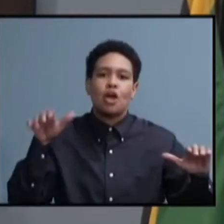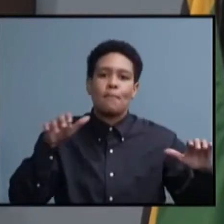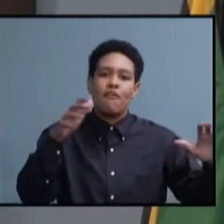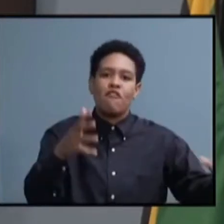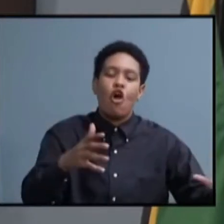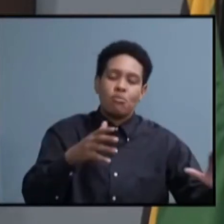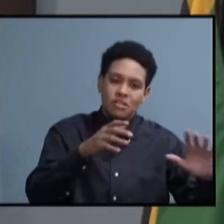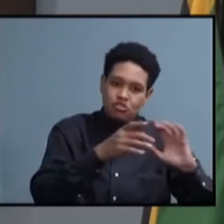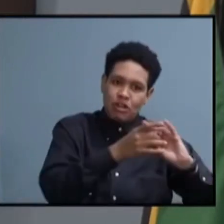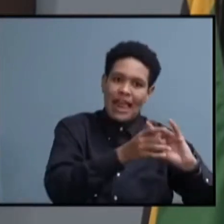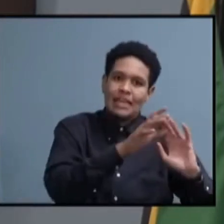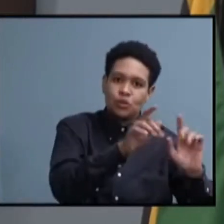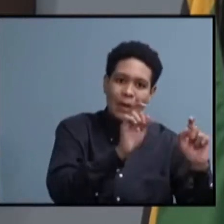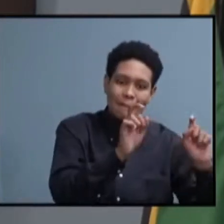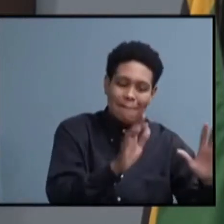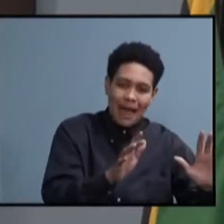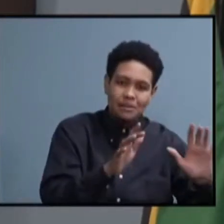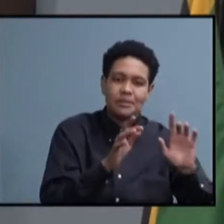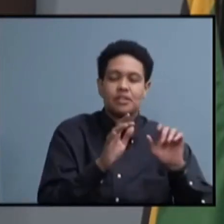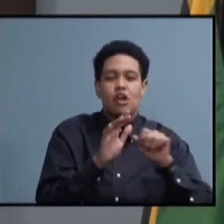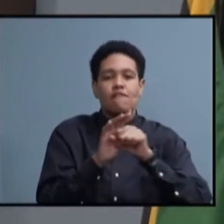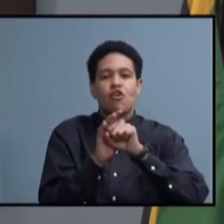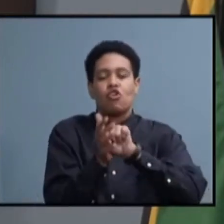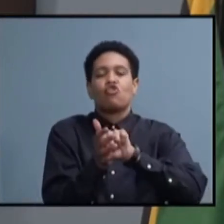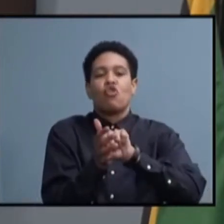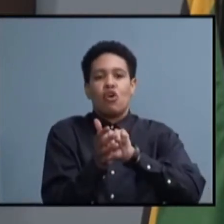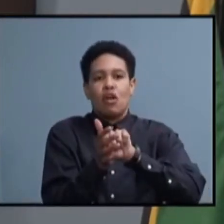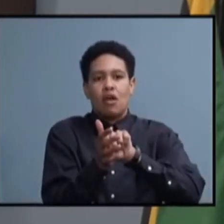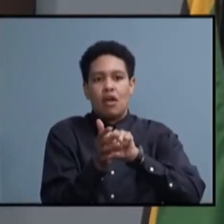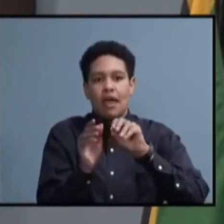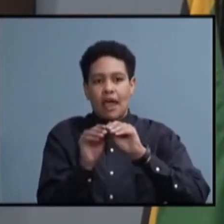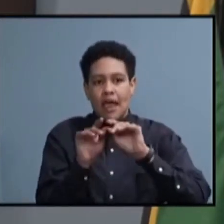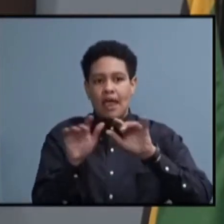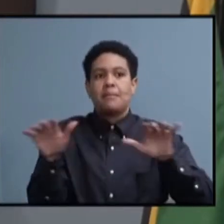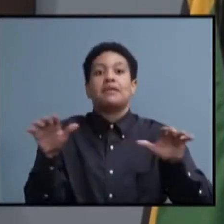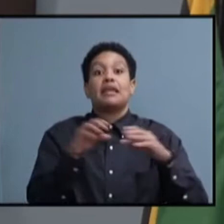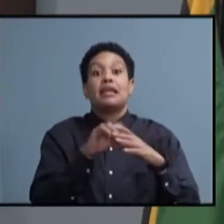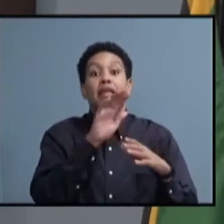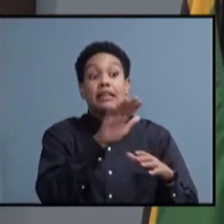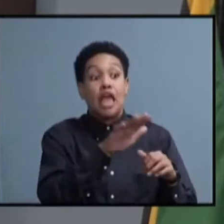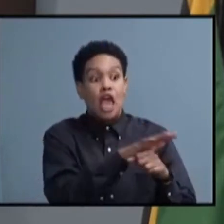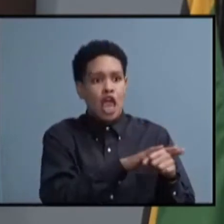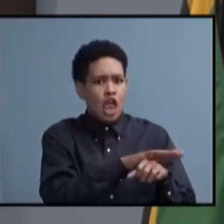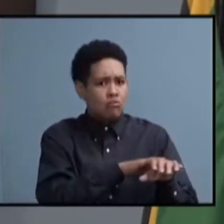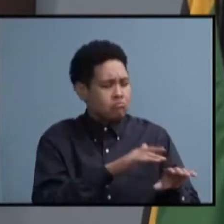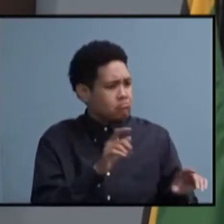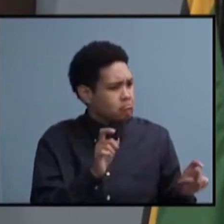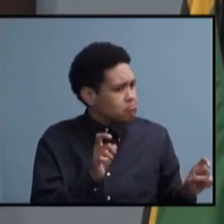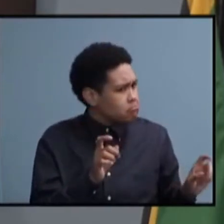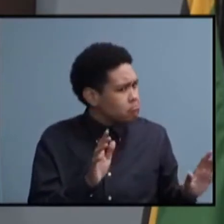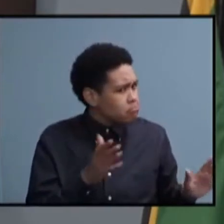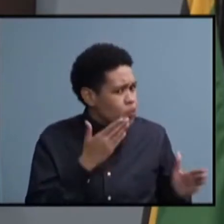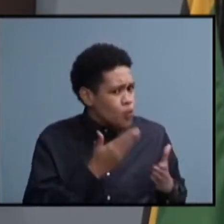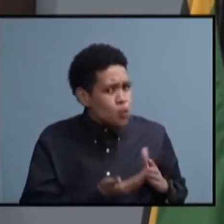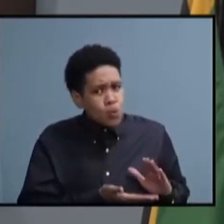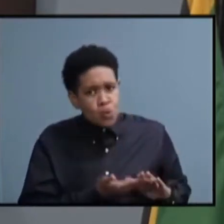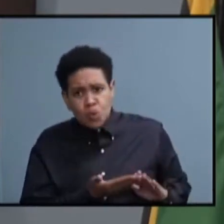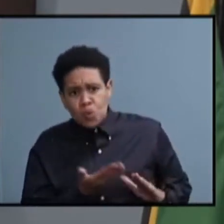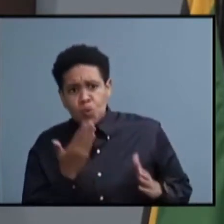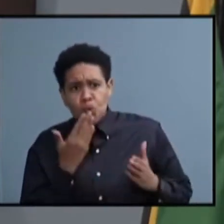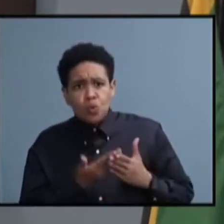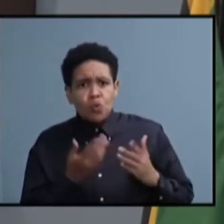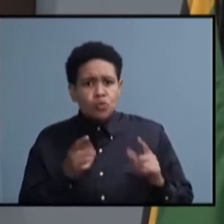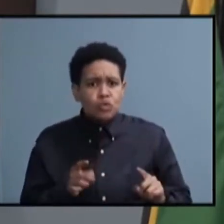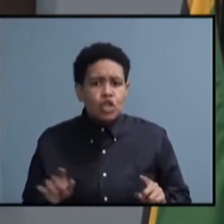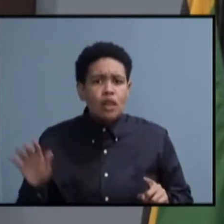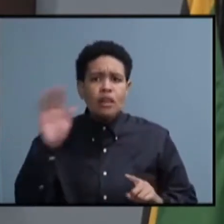performance in the management of the pandemic within their jurisdiction, have good results,